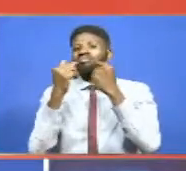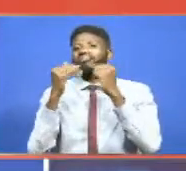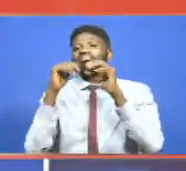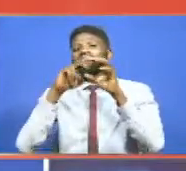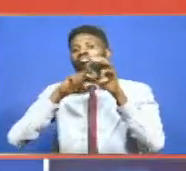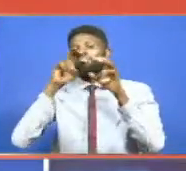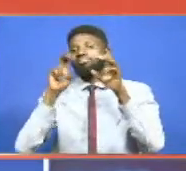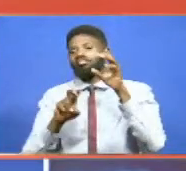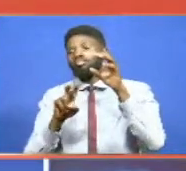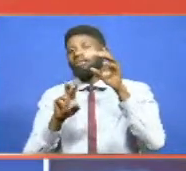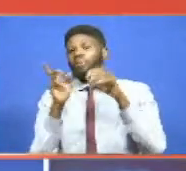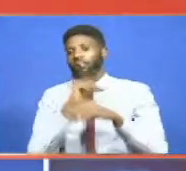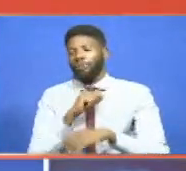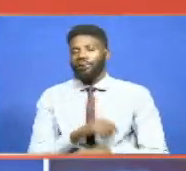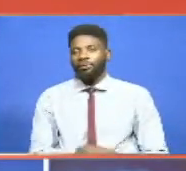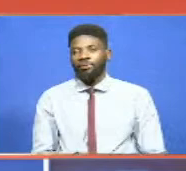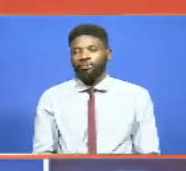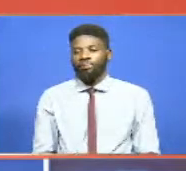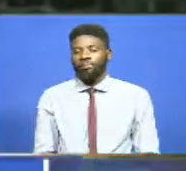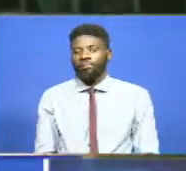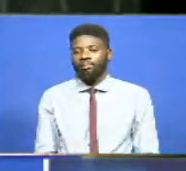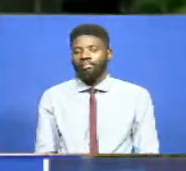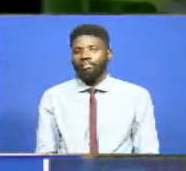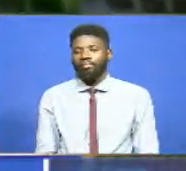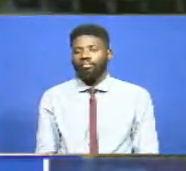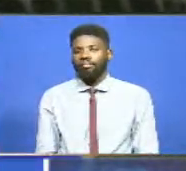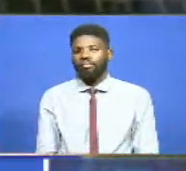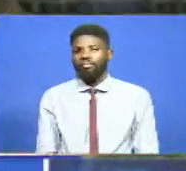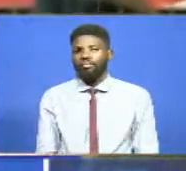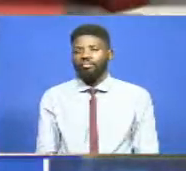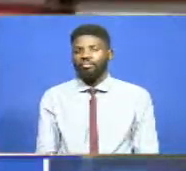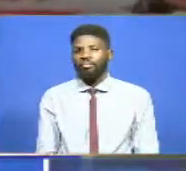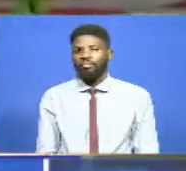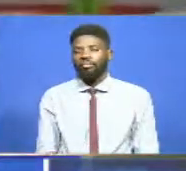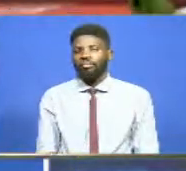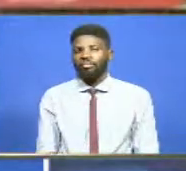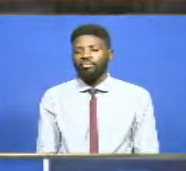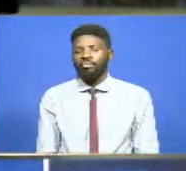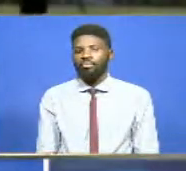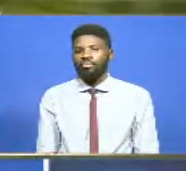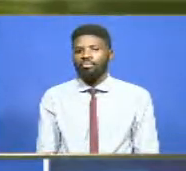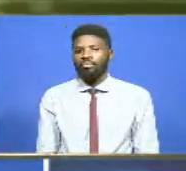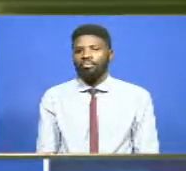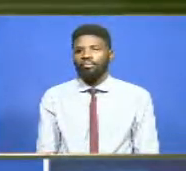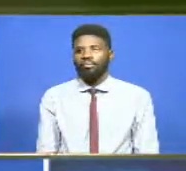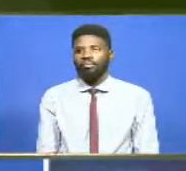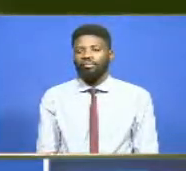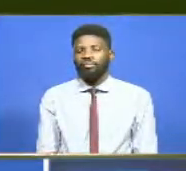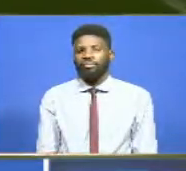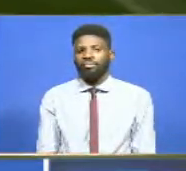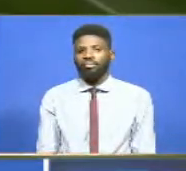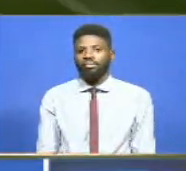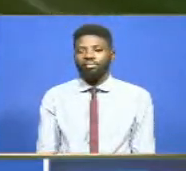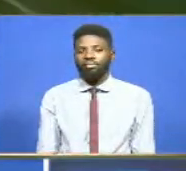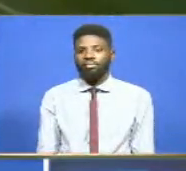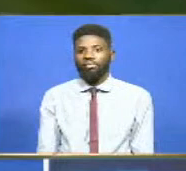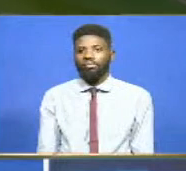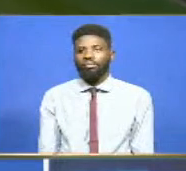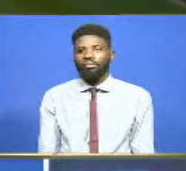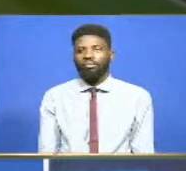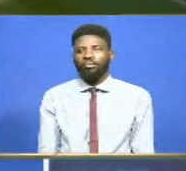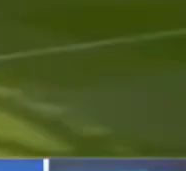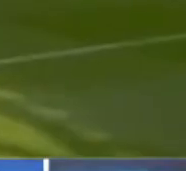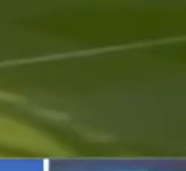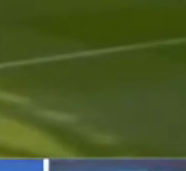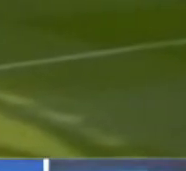goalkeeper and dinked it just wide. A big scare there in the opening seconds. Smith Rowe's way again. Chance to